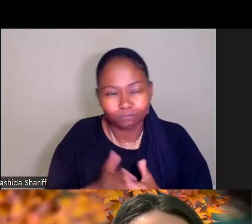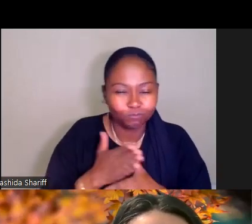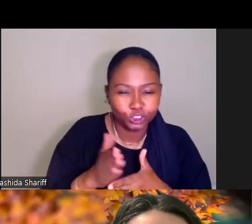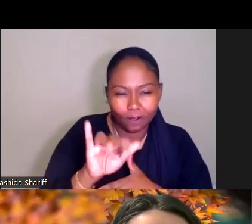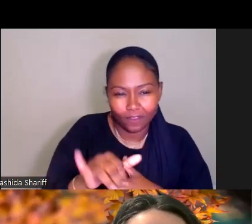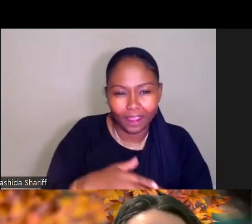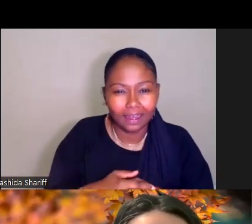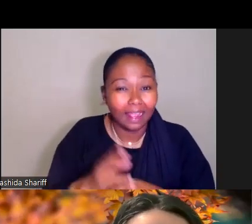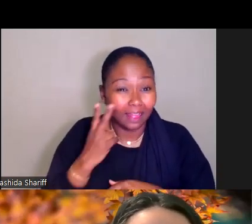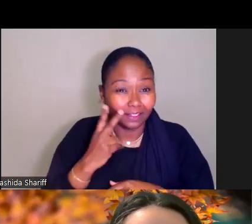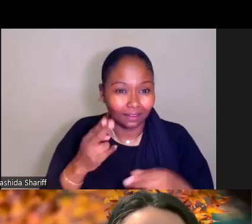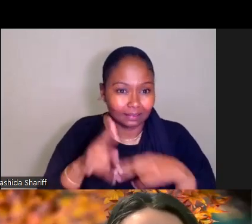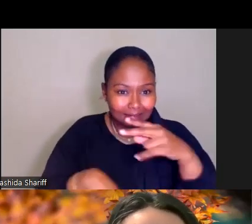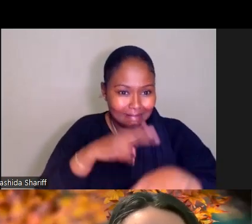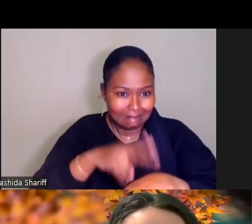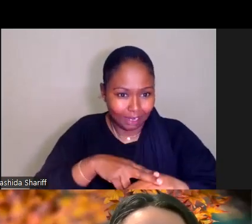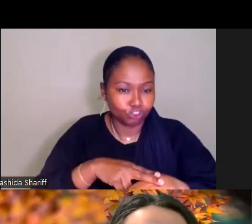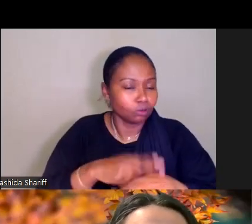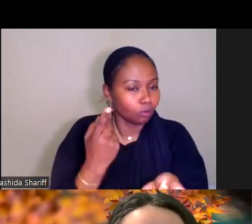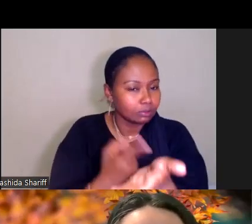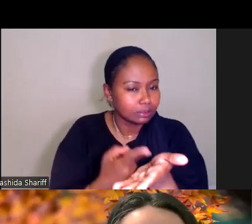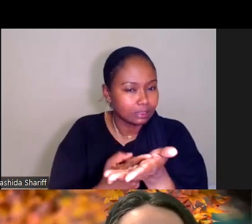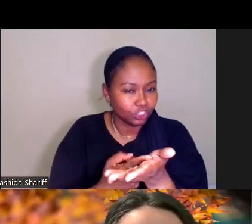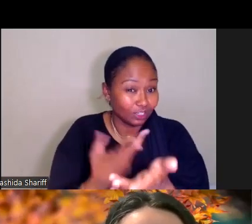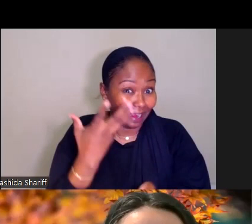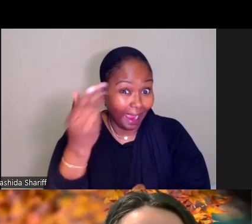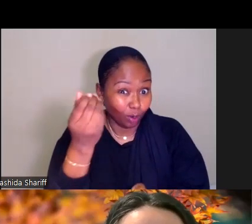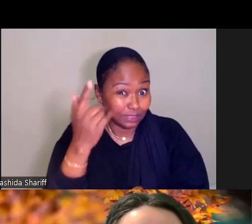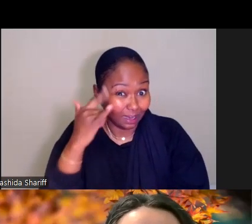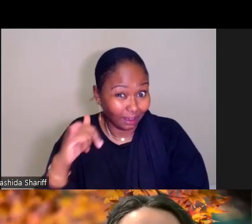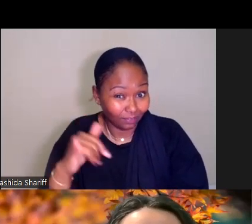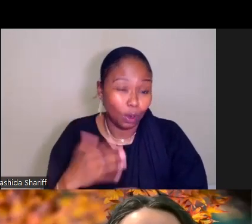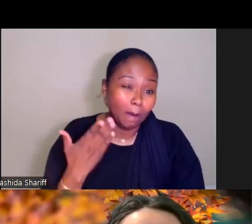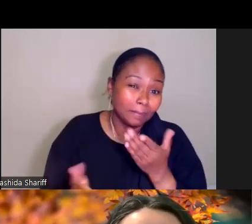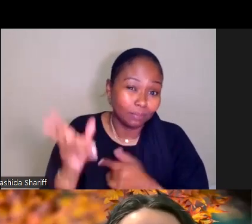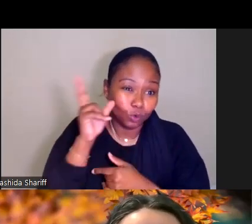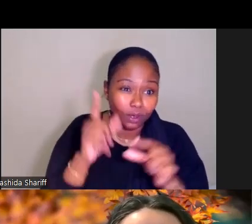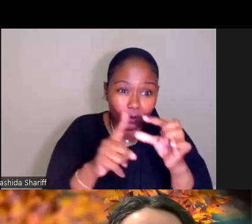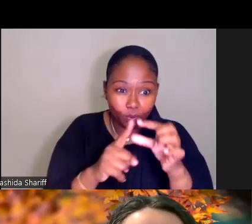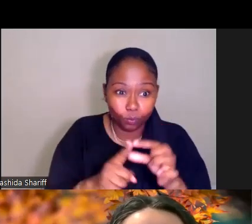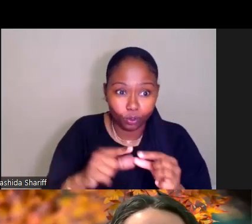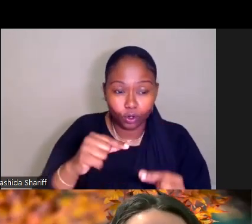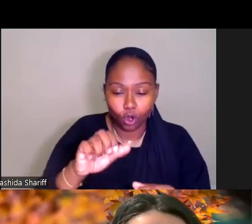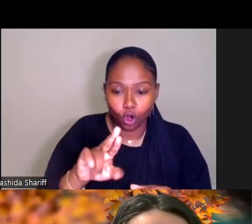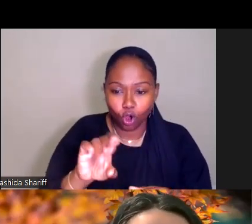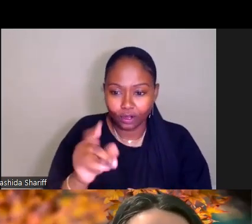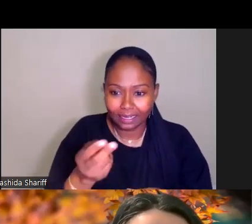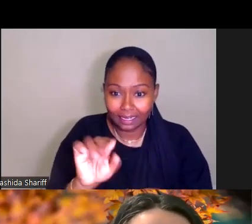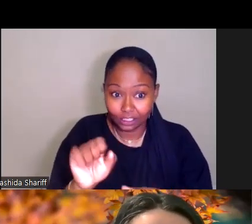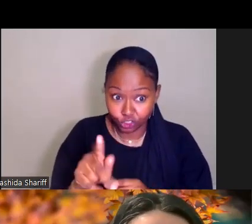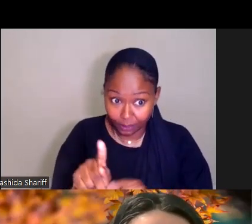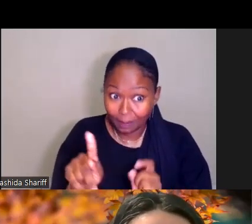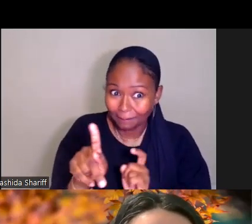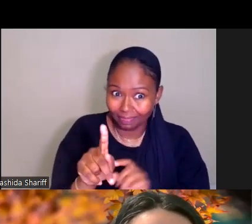national conversation, like nationwide outside of California, you might hear the term guardianship, but in California, guardianship